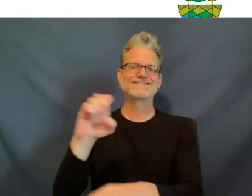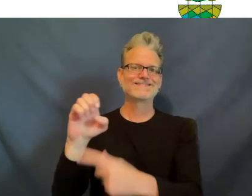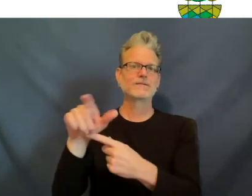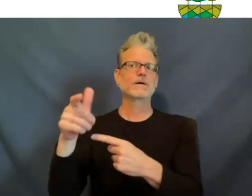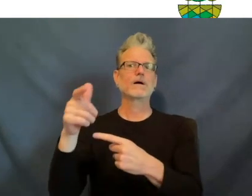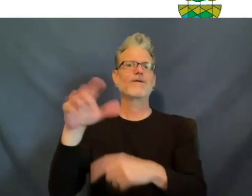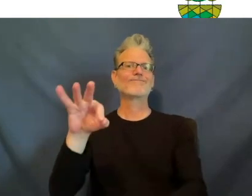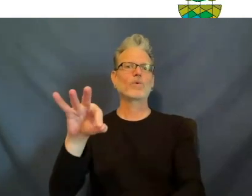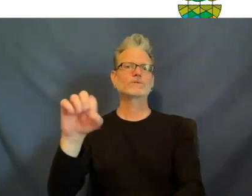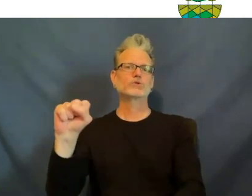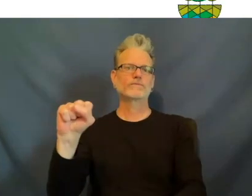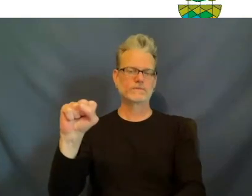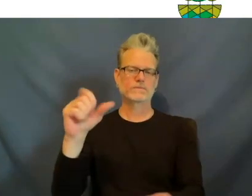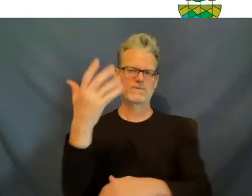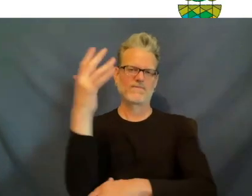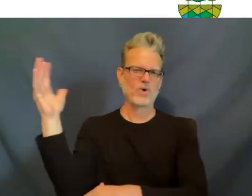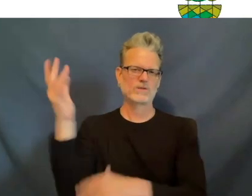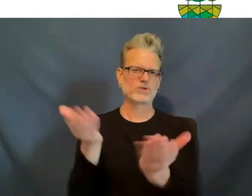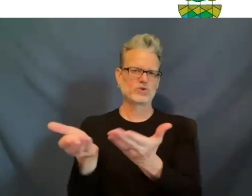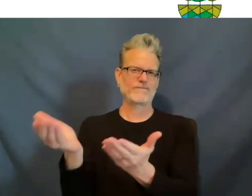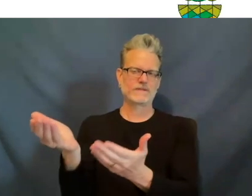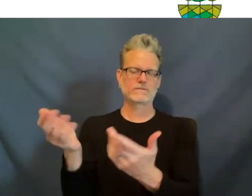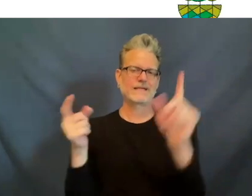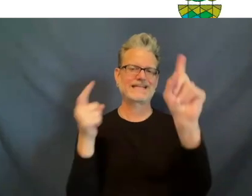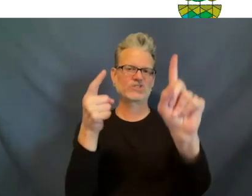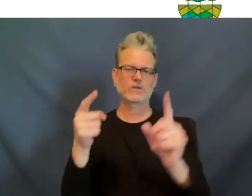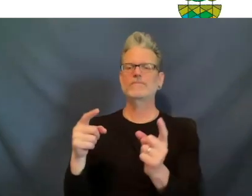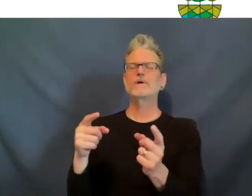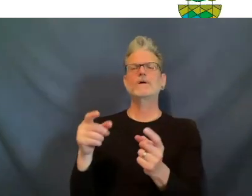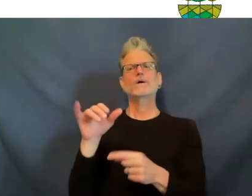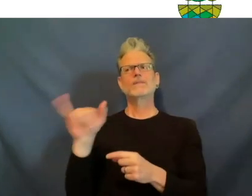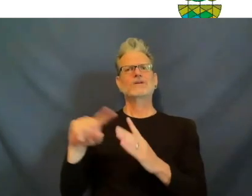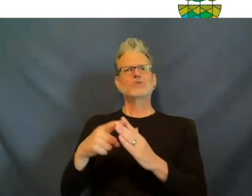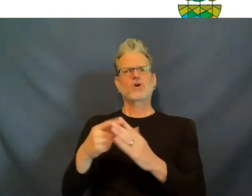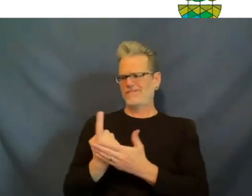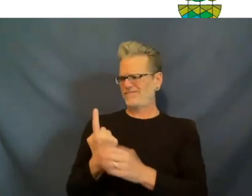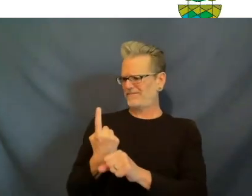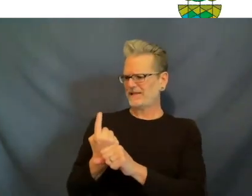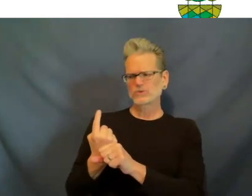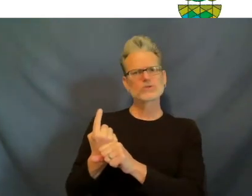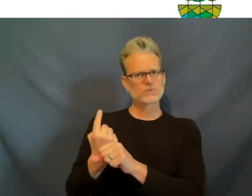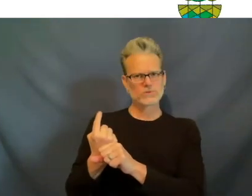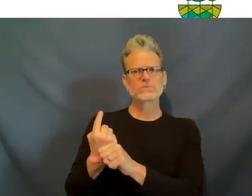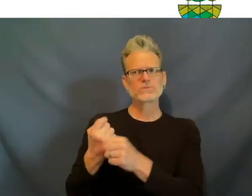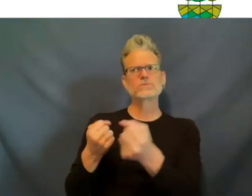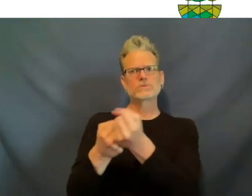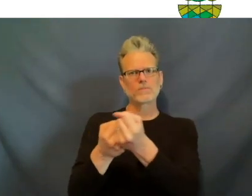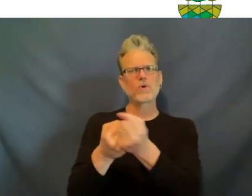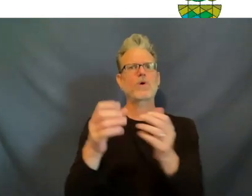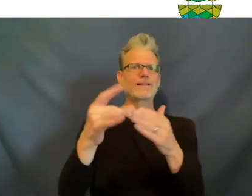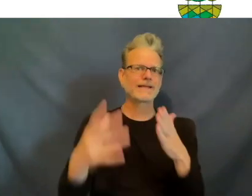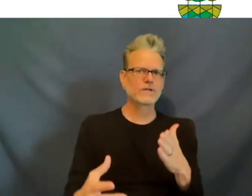Navigator Initiative. That's a relatively new effort that was kicked off last year to support leaders in